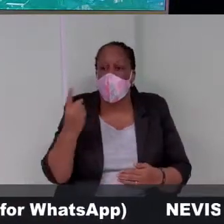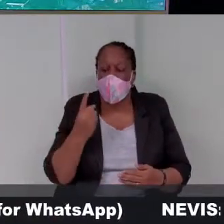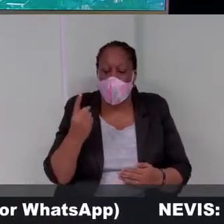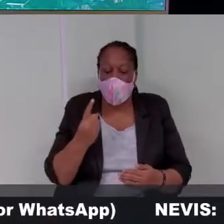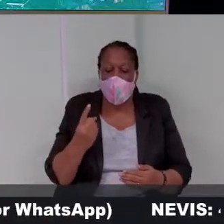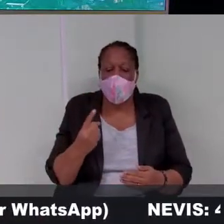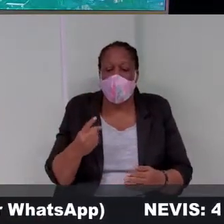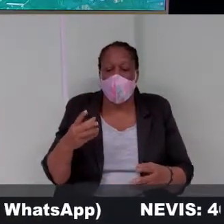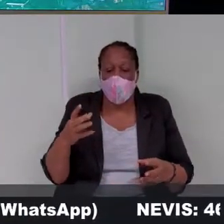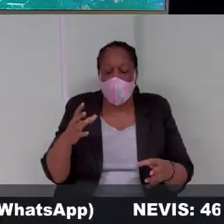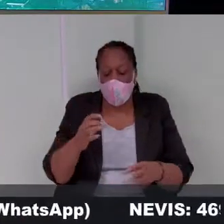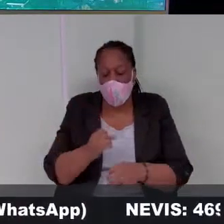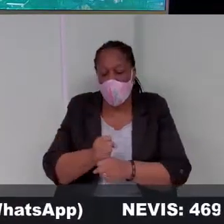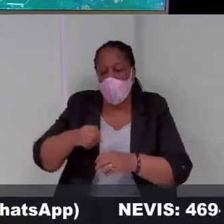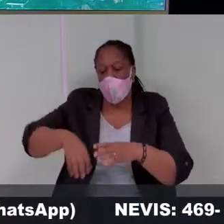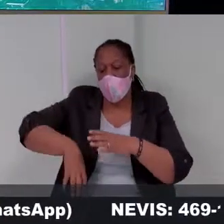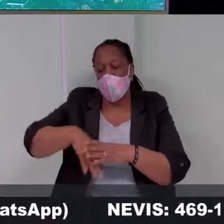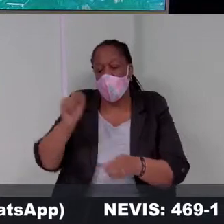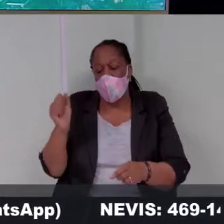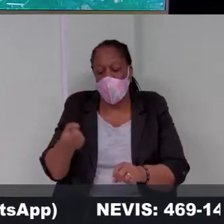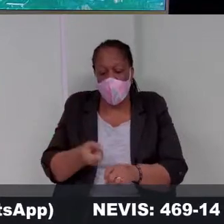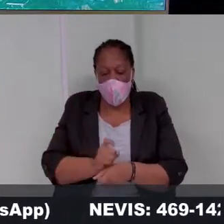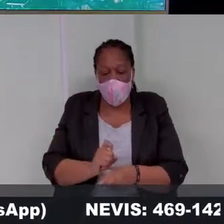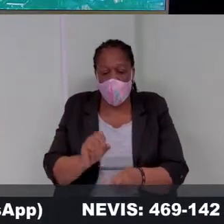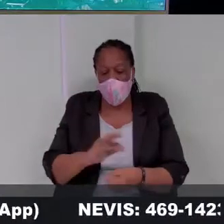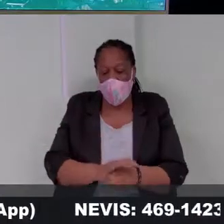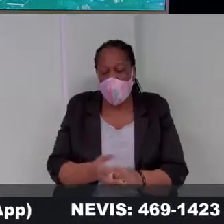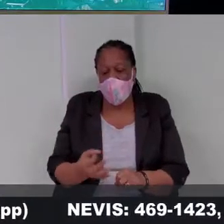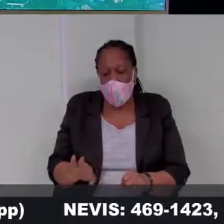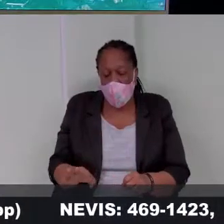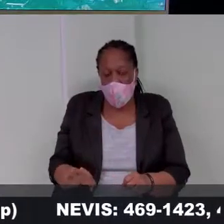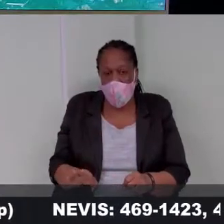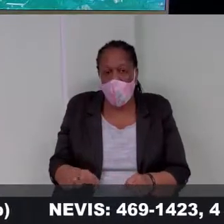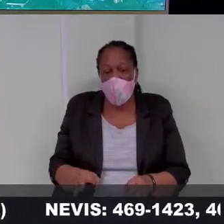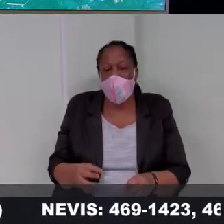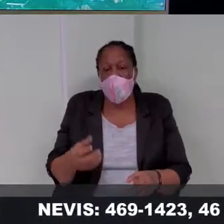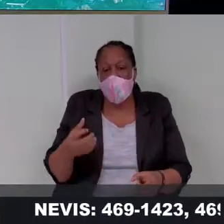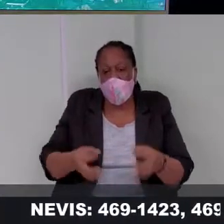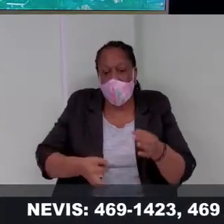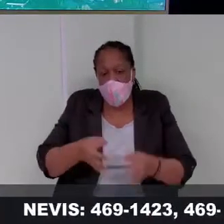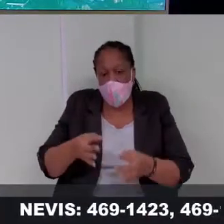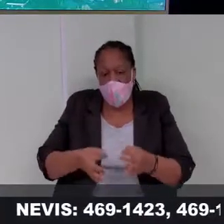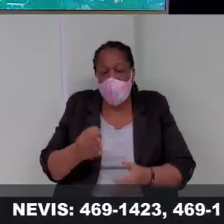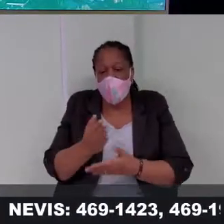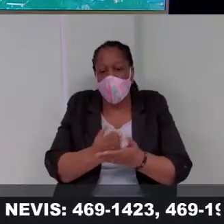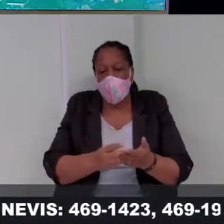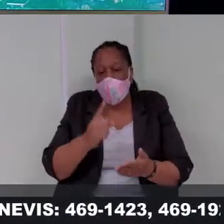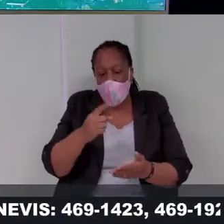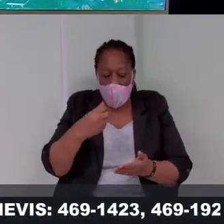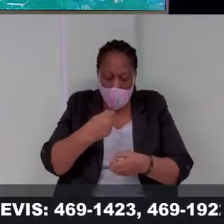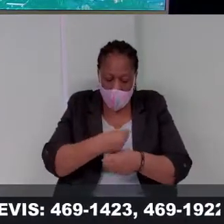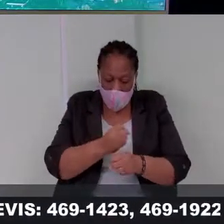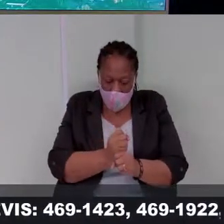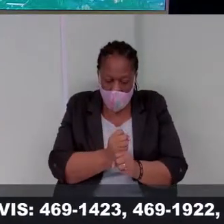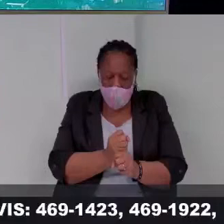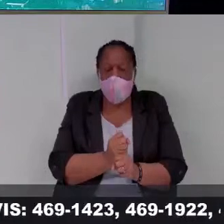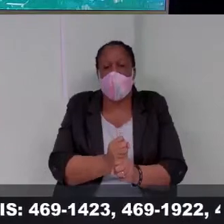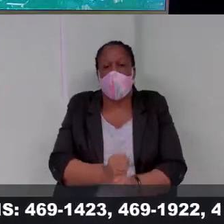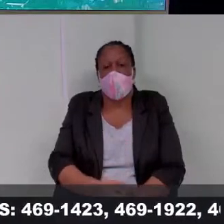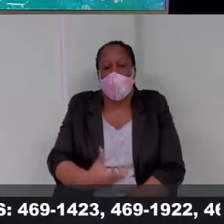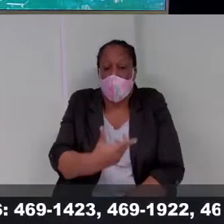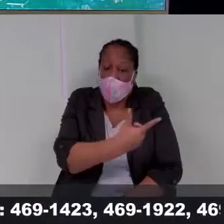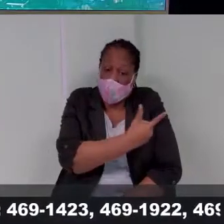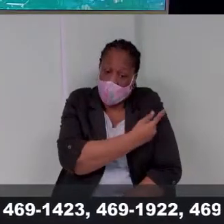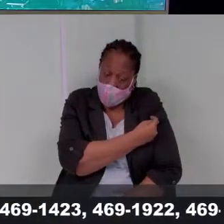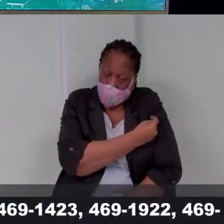has been on developing a vaccine. They also realized that this vaccine, if it was developed, it